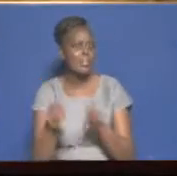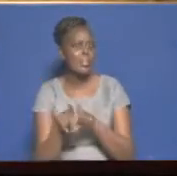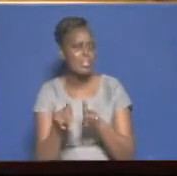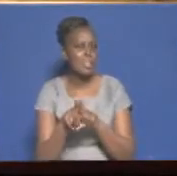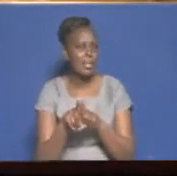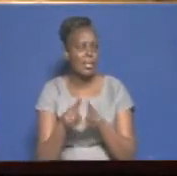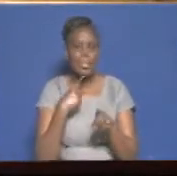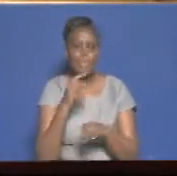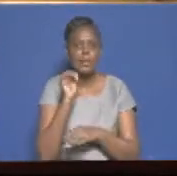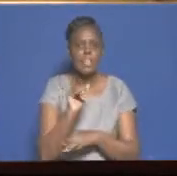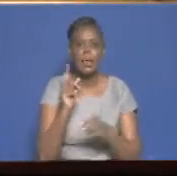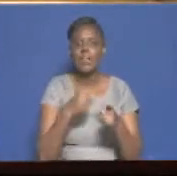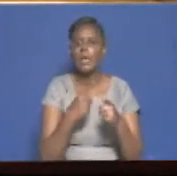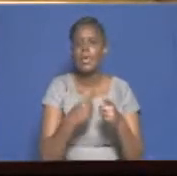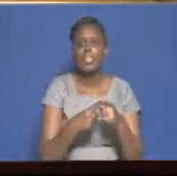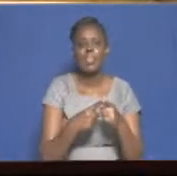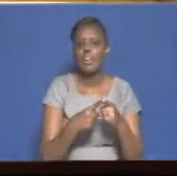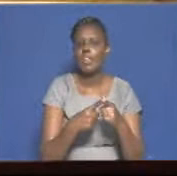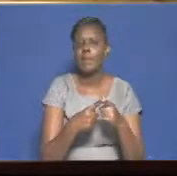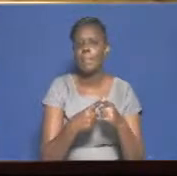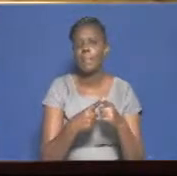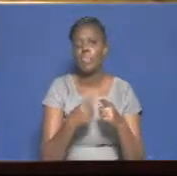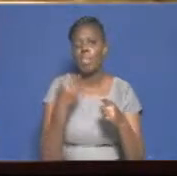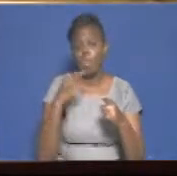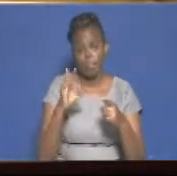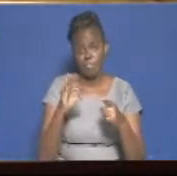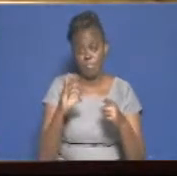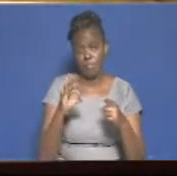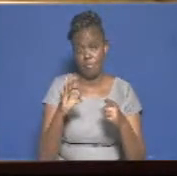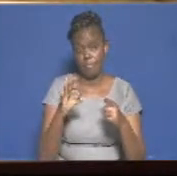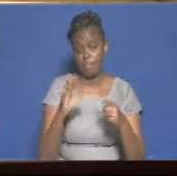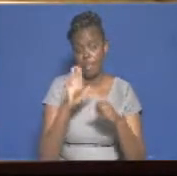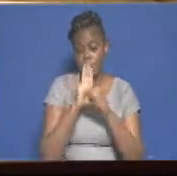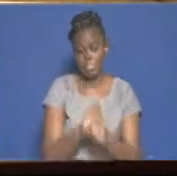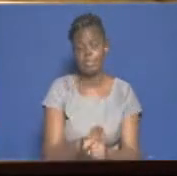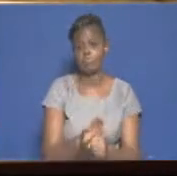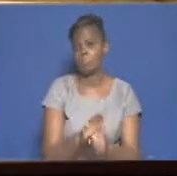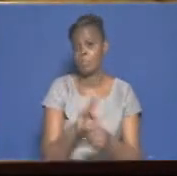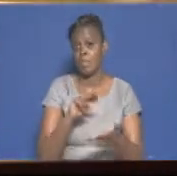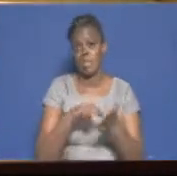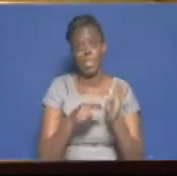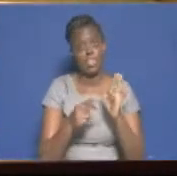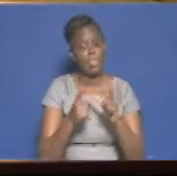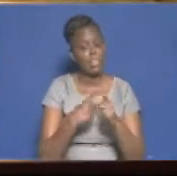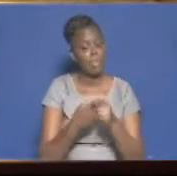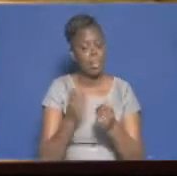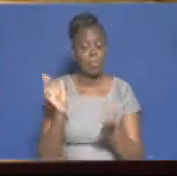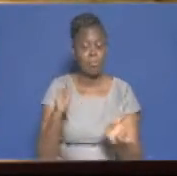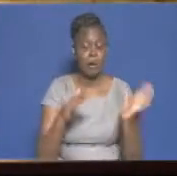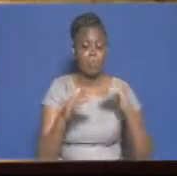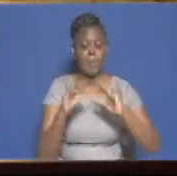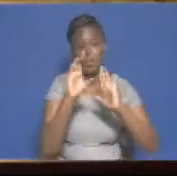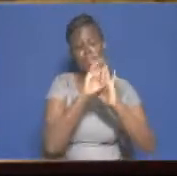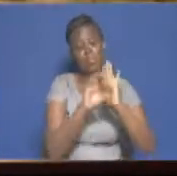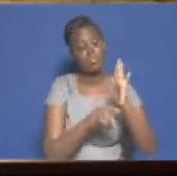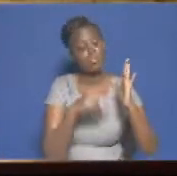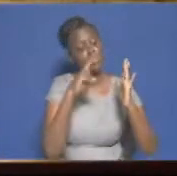it to say that then that because if this is discriminatory, then it means that you must go back to the Constitution